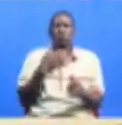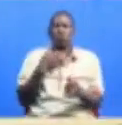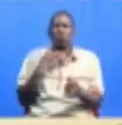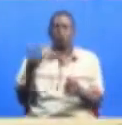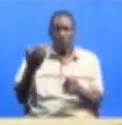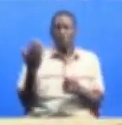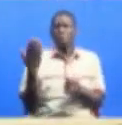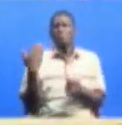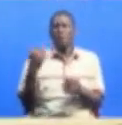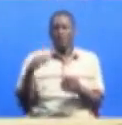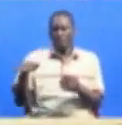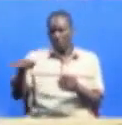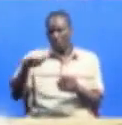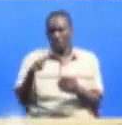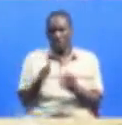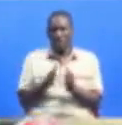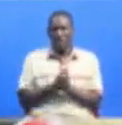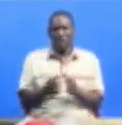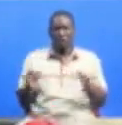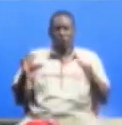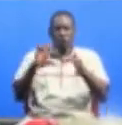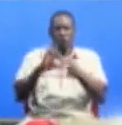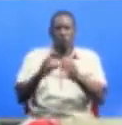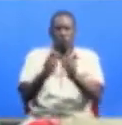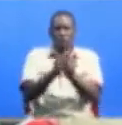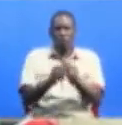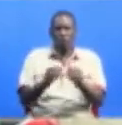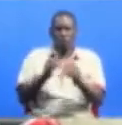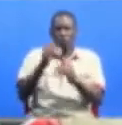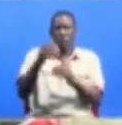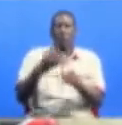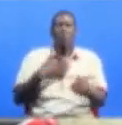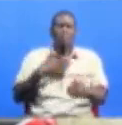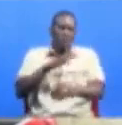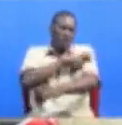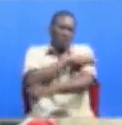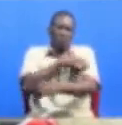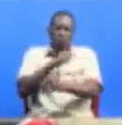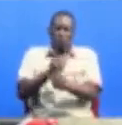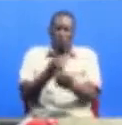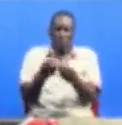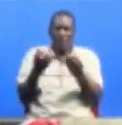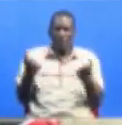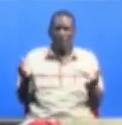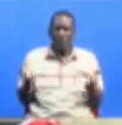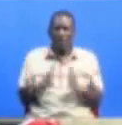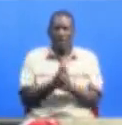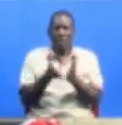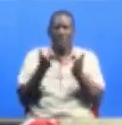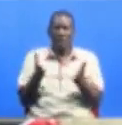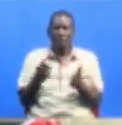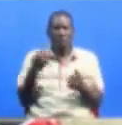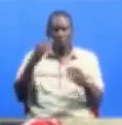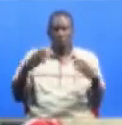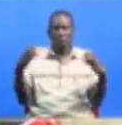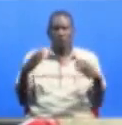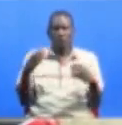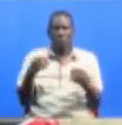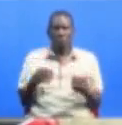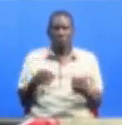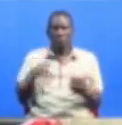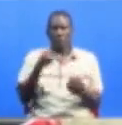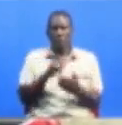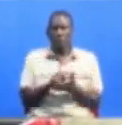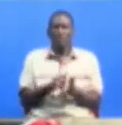and the harmony in the backs to be able to come in together with the forwards. My captain used to do most of the things, and now for the team, you